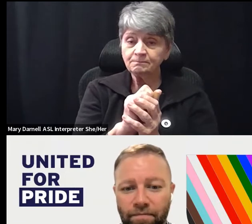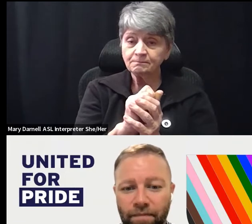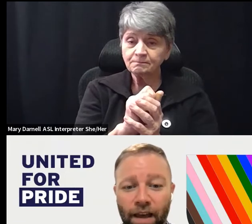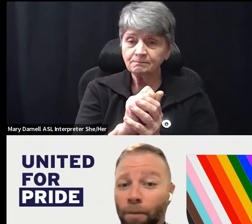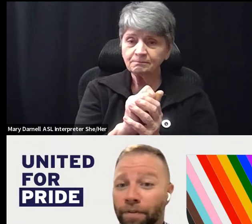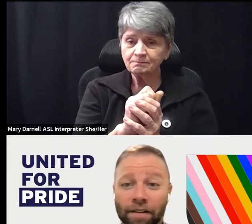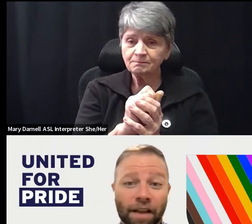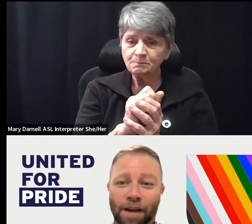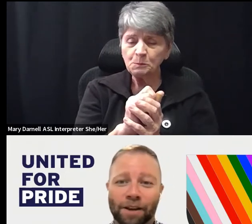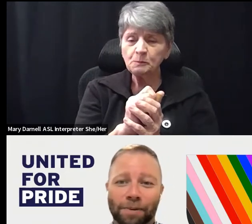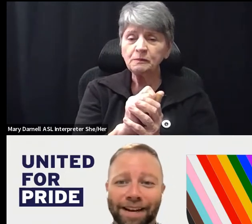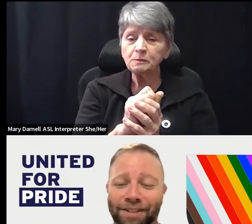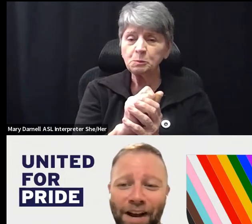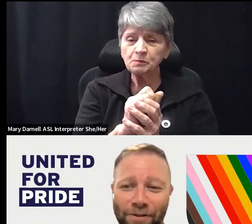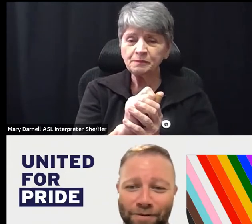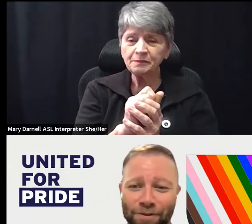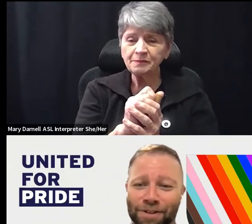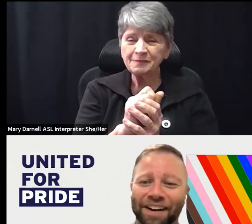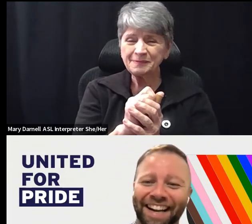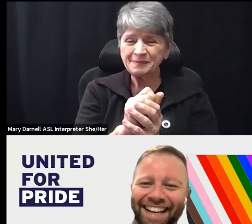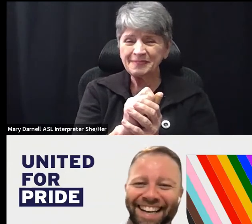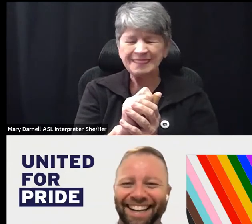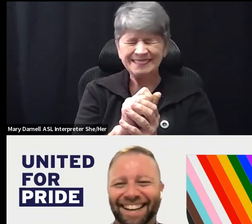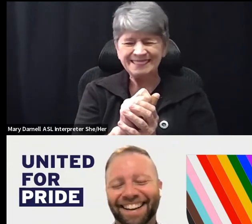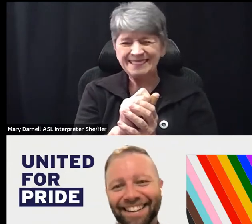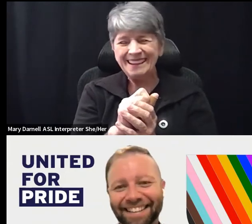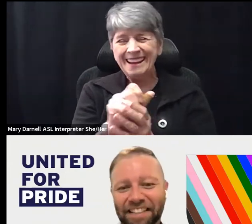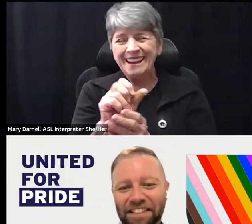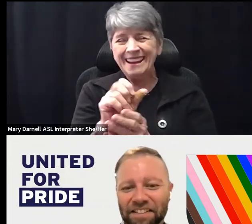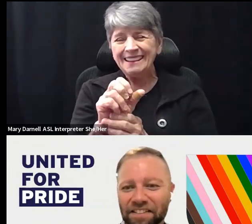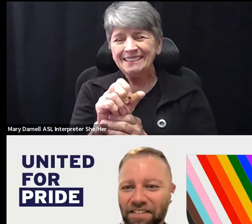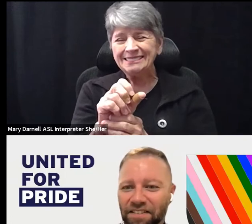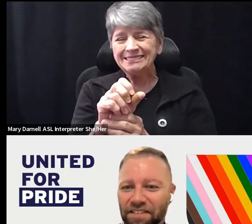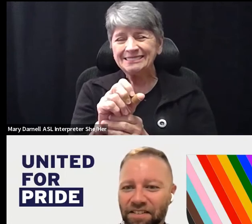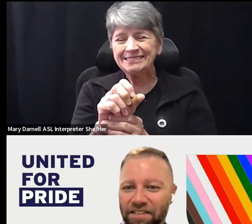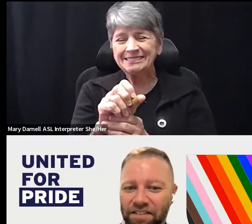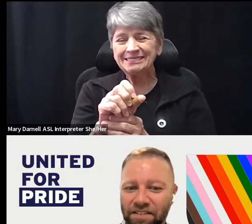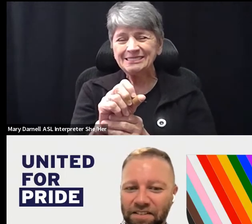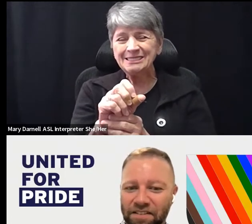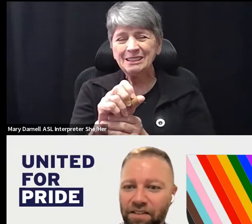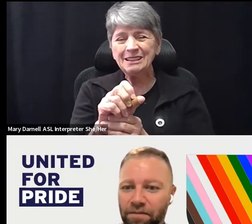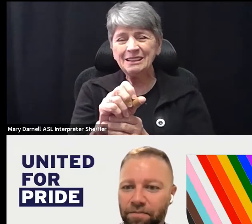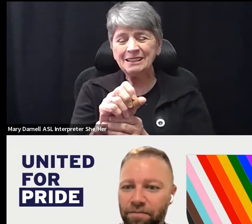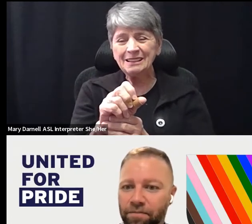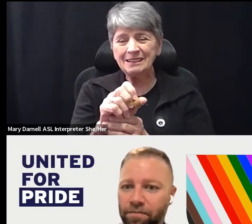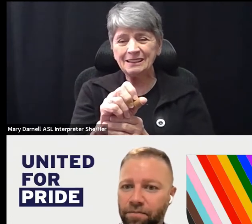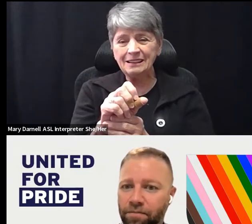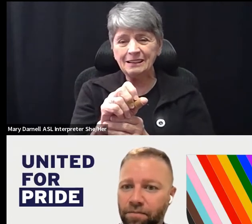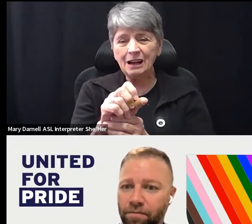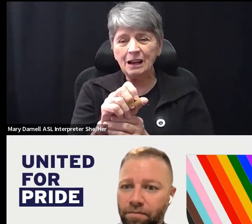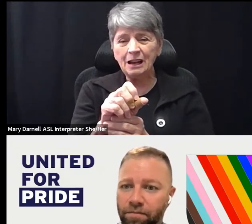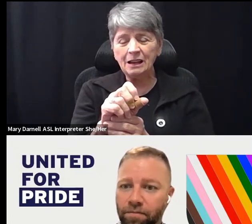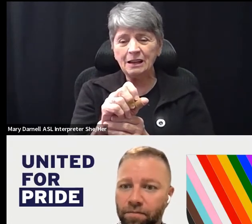I can speak And to I'll put that, yeah, I'll put that out to either of you, sorry. And Maggie, you should correct me if I get any of this wrong. I mean, so Brian,